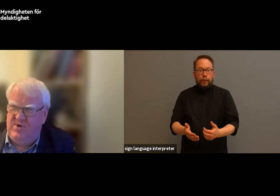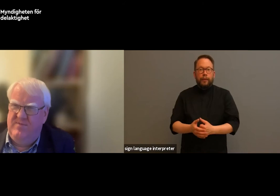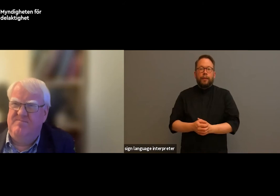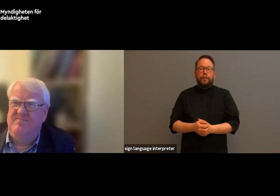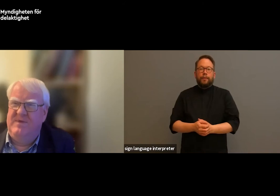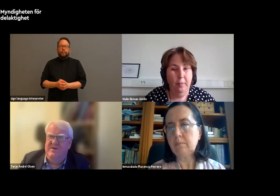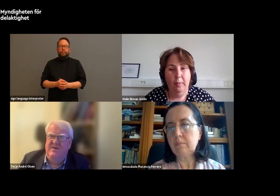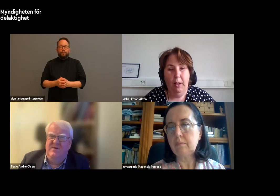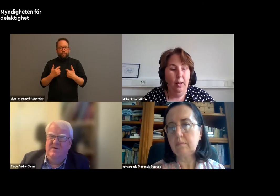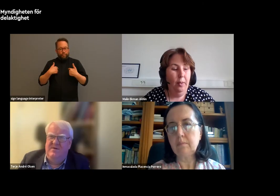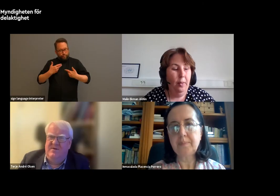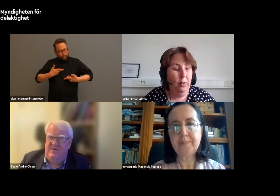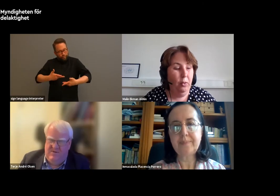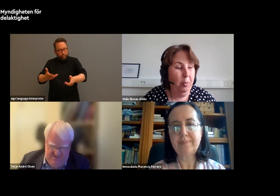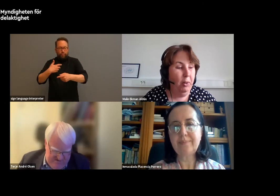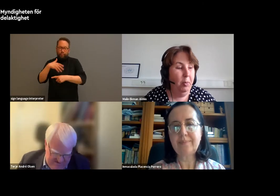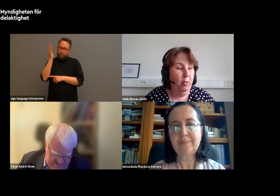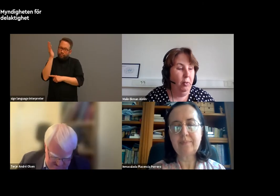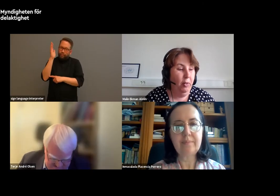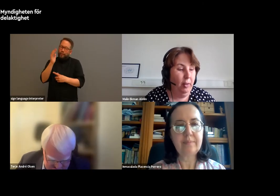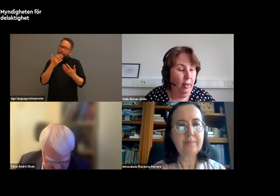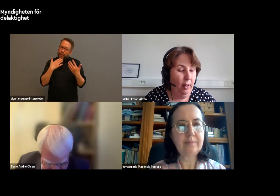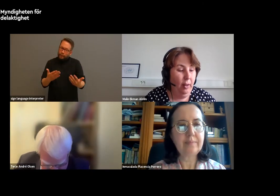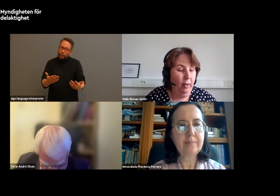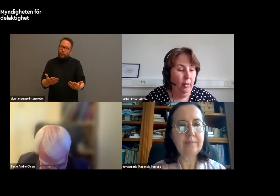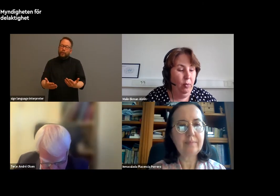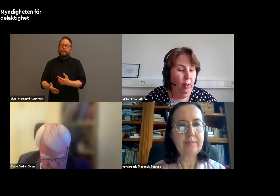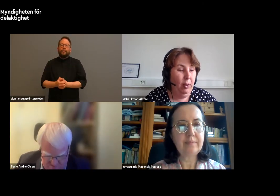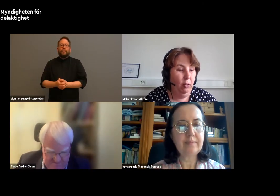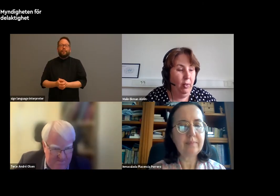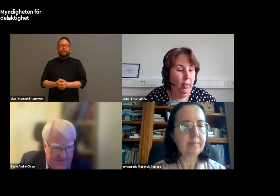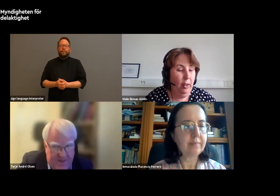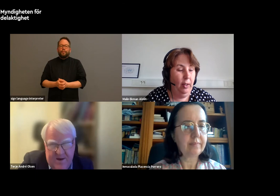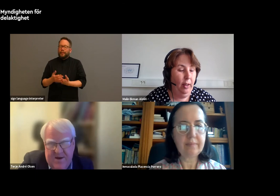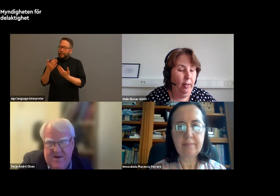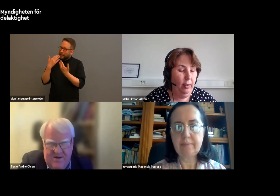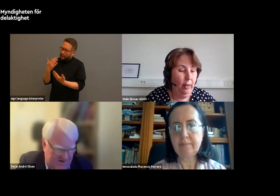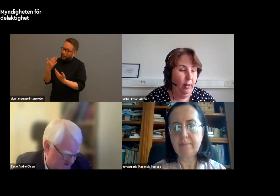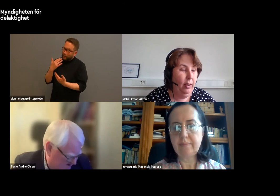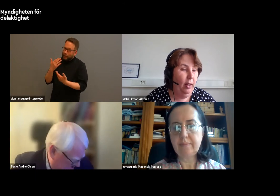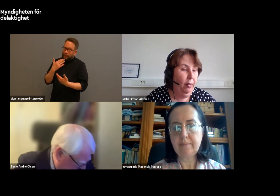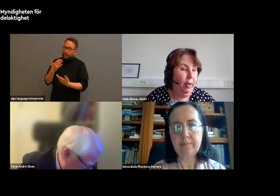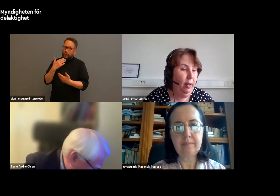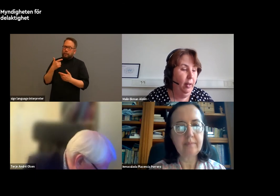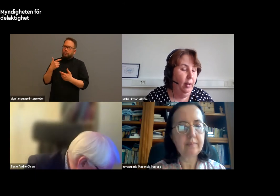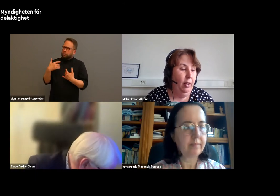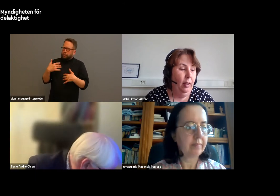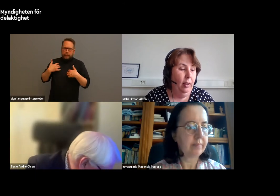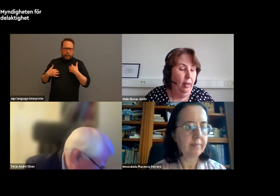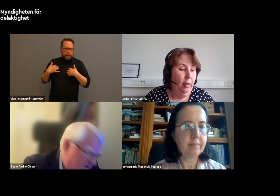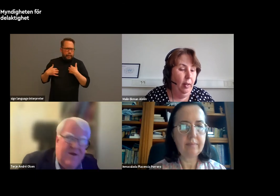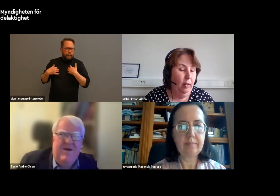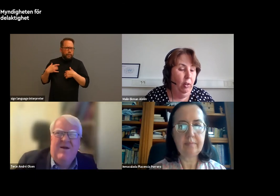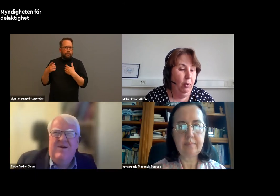work. Thank you so much, Mr. Olsen. Very interesting, and a key area